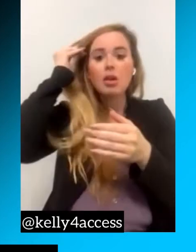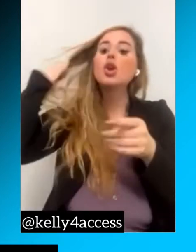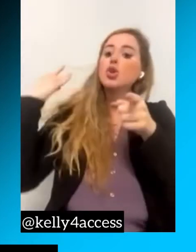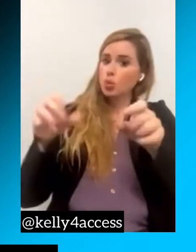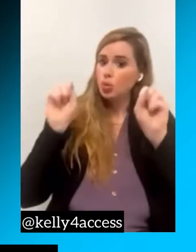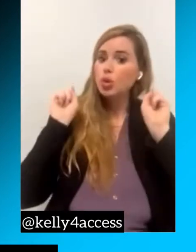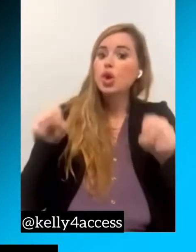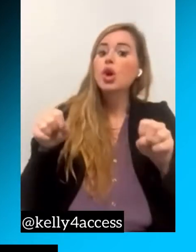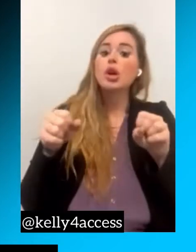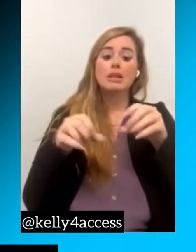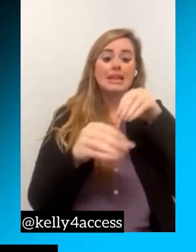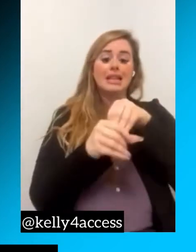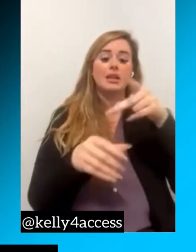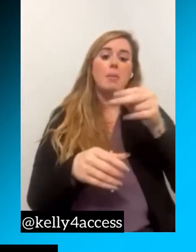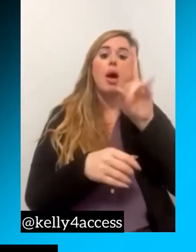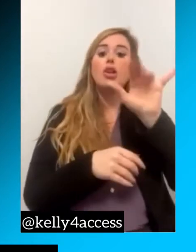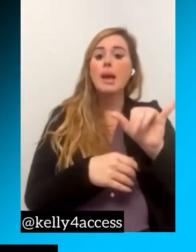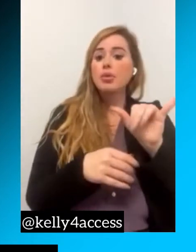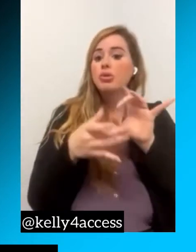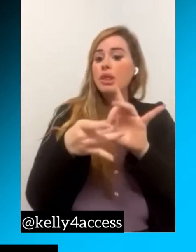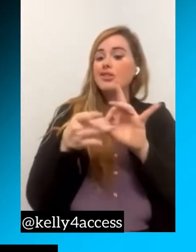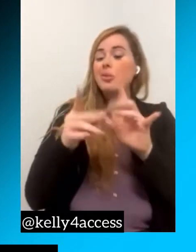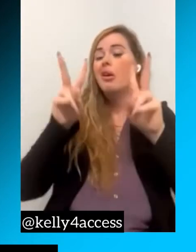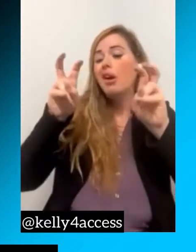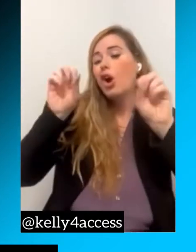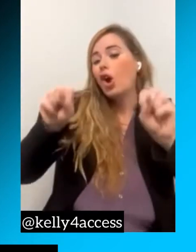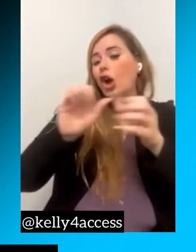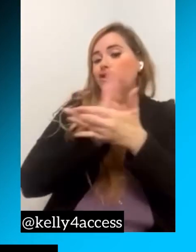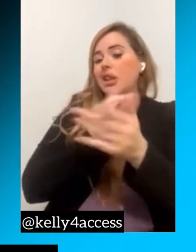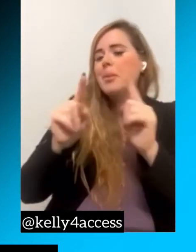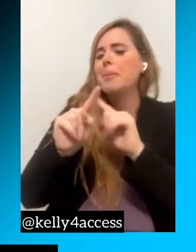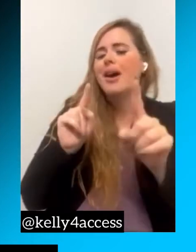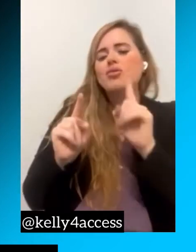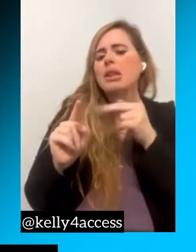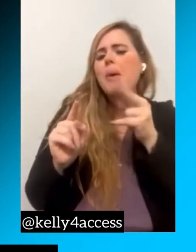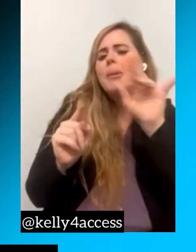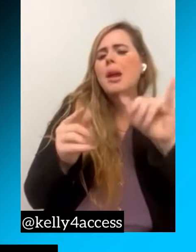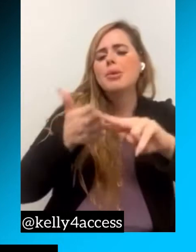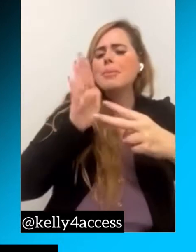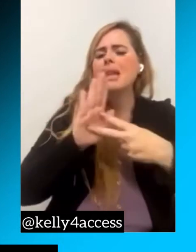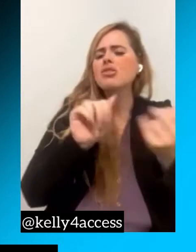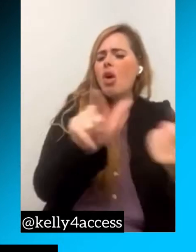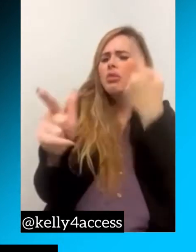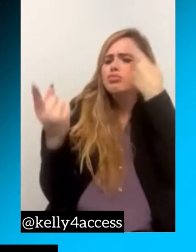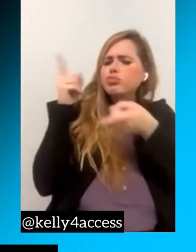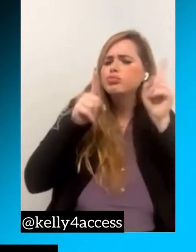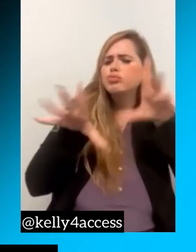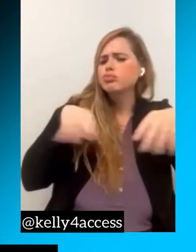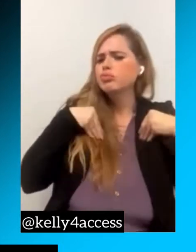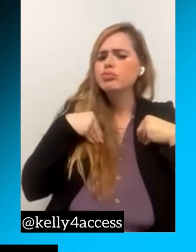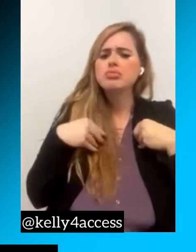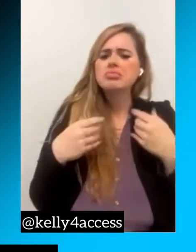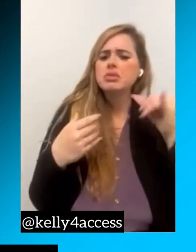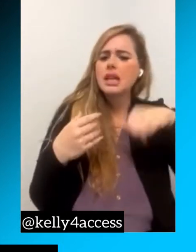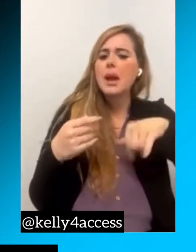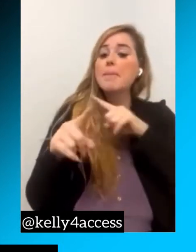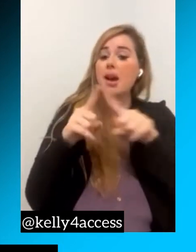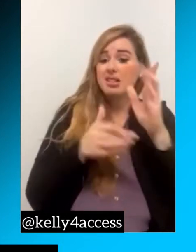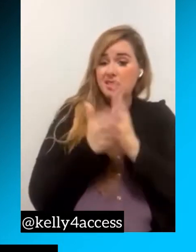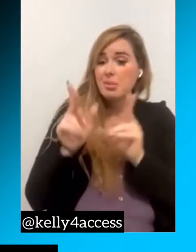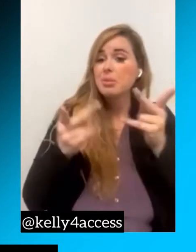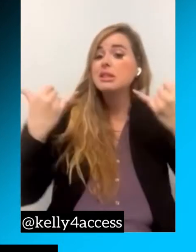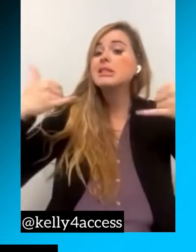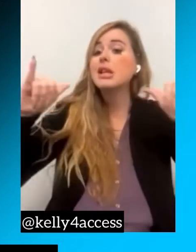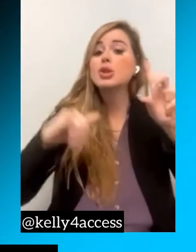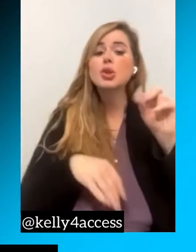Although technically it's not possible because polyamory implies the consent, but there are still people who are cheating in polyamorous relationship